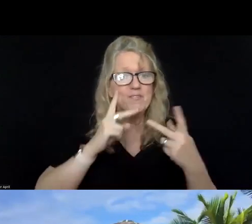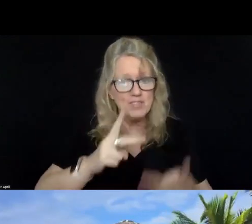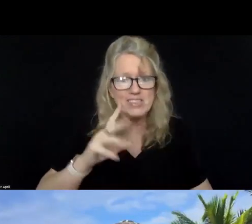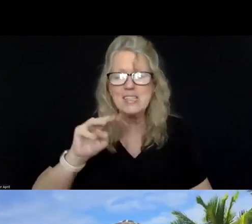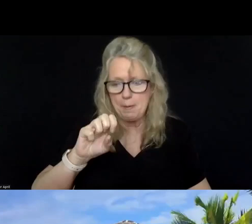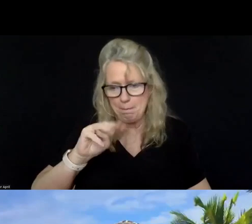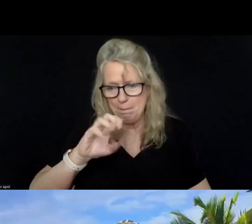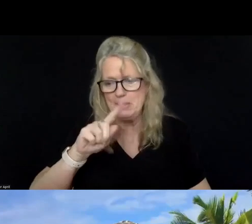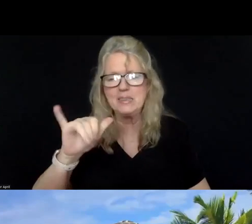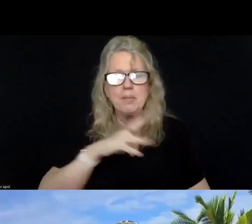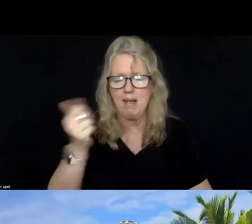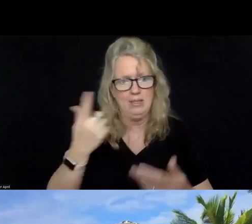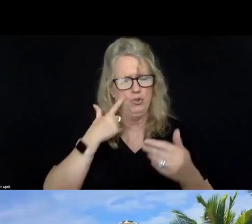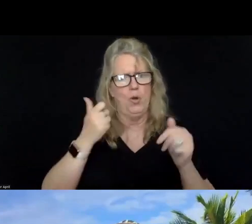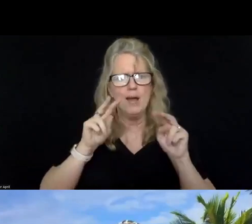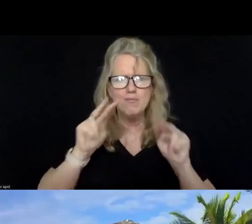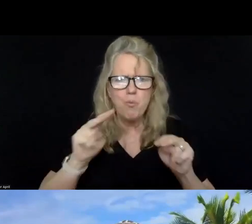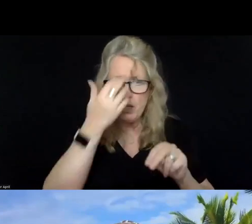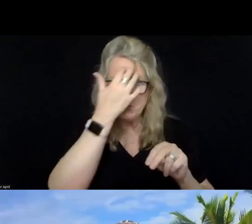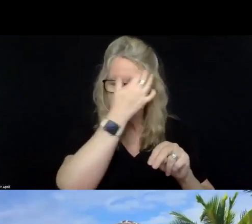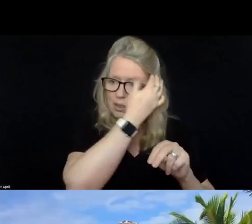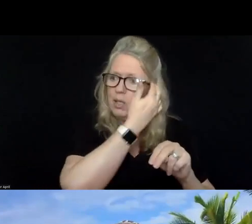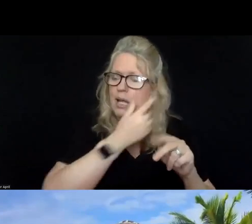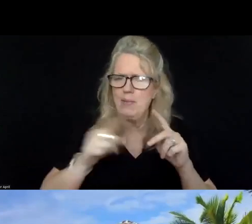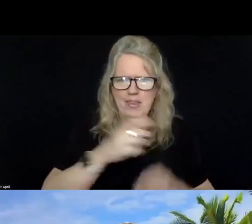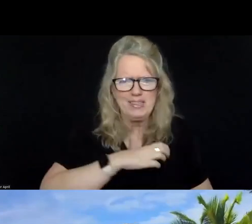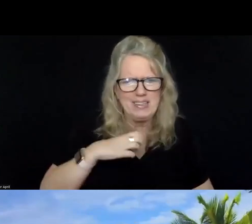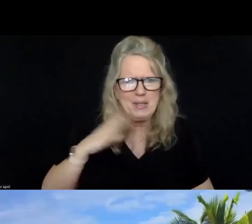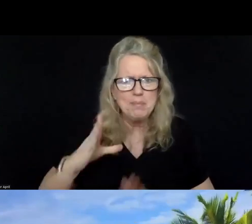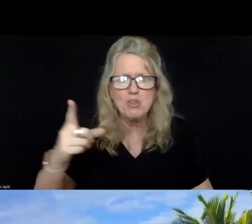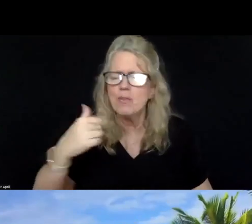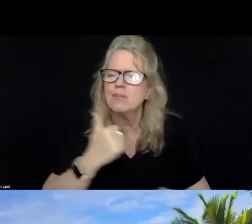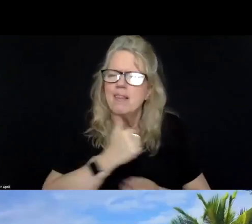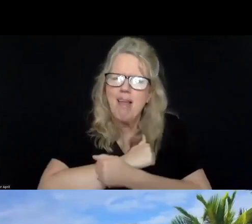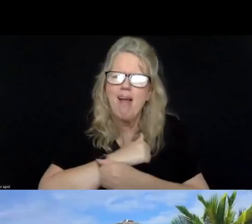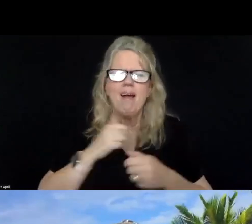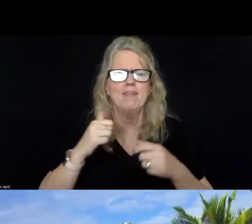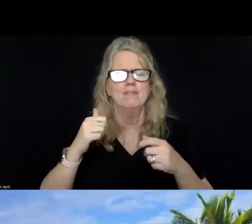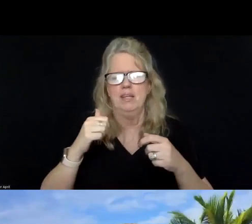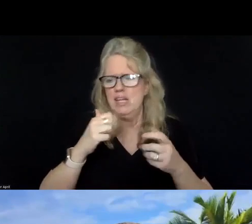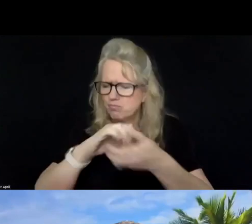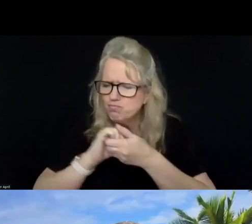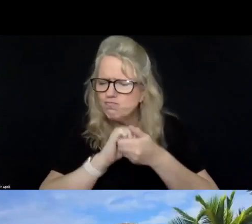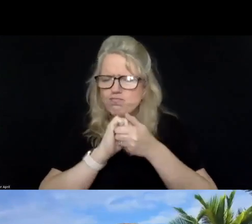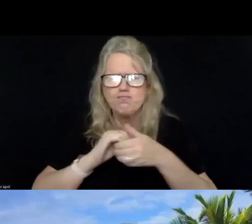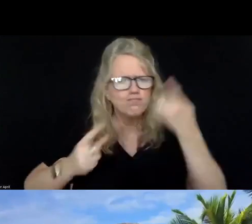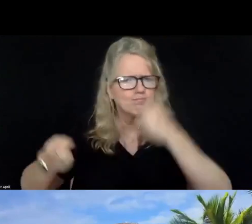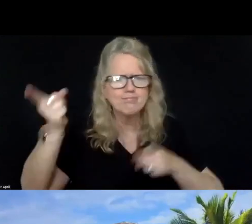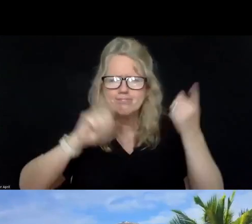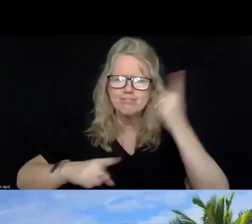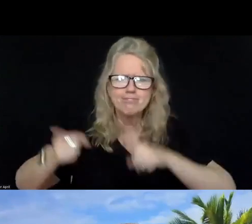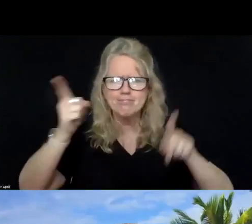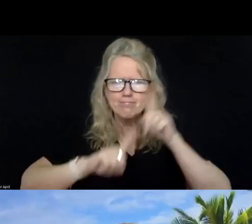Mississippi and watched as that commissioner there and the love and the camaraderie and the collaboration that existed